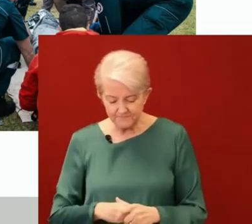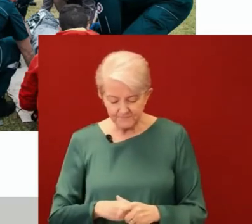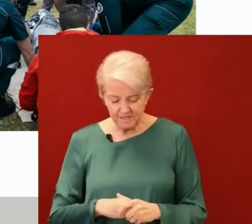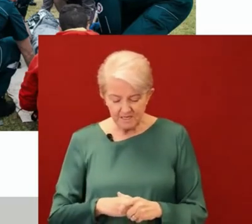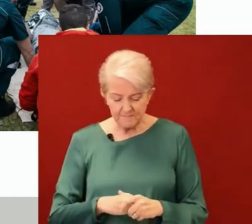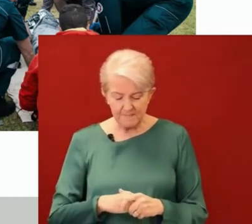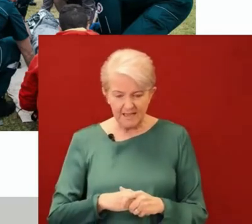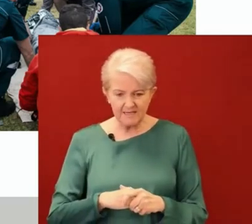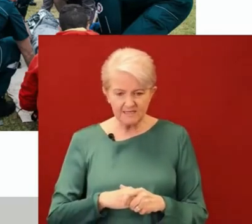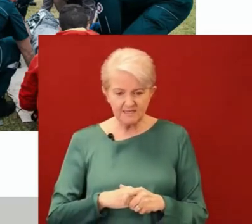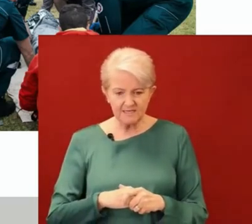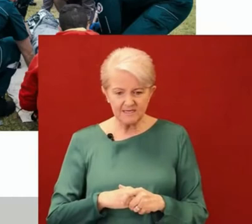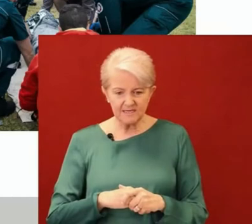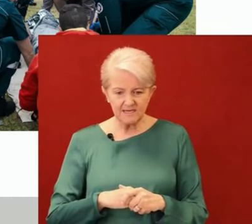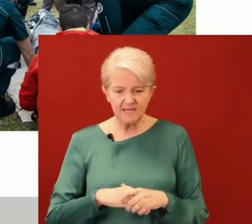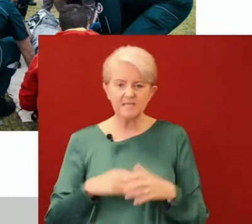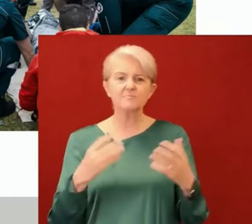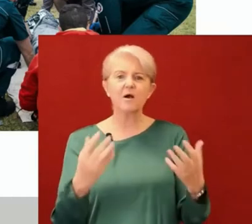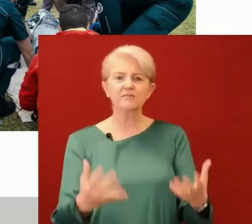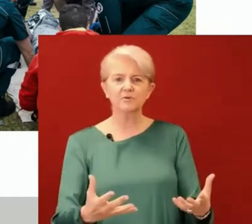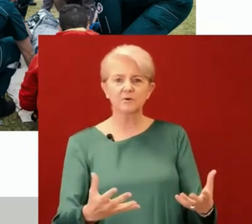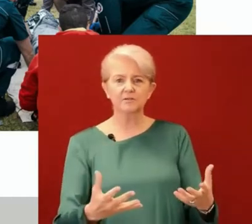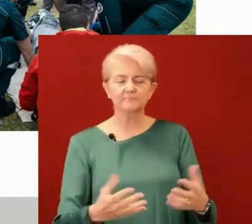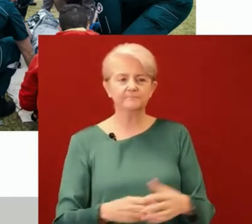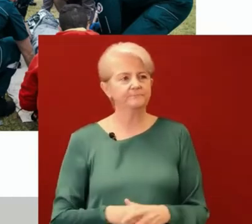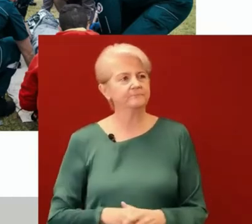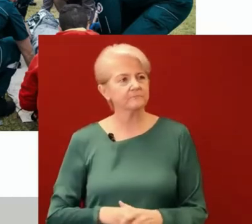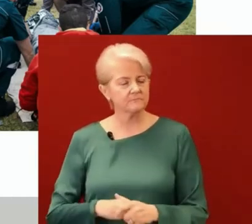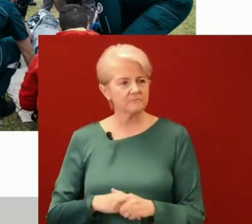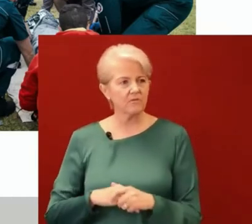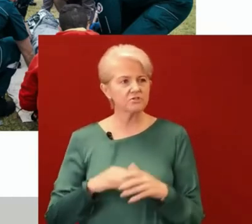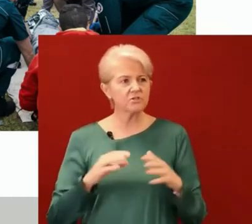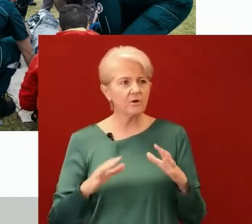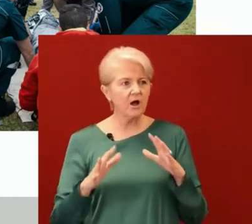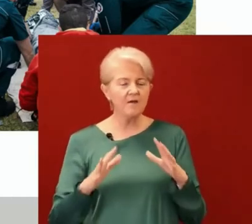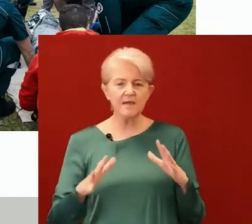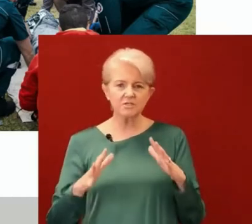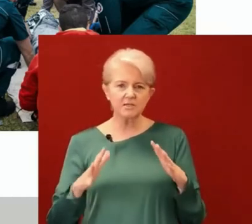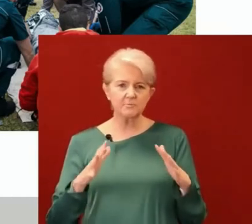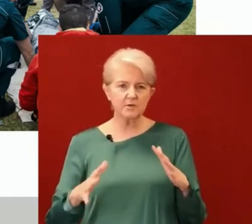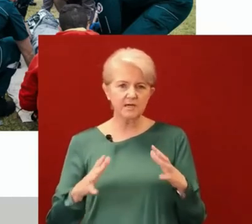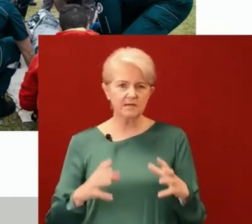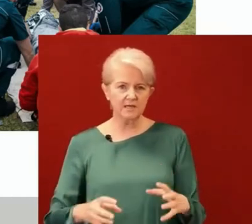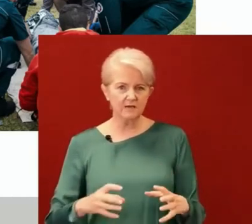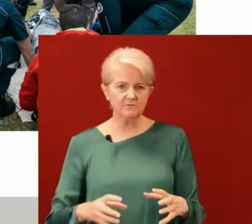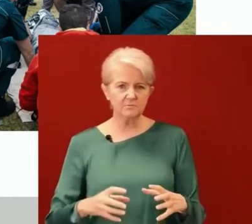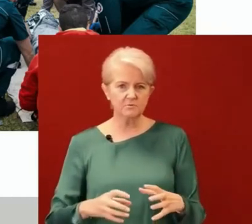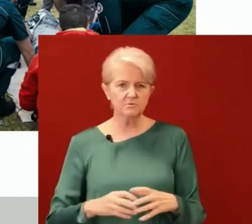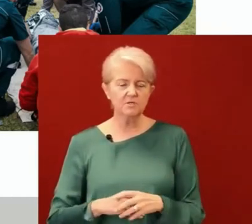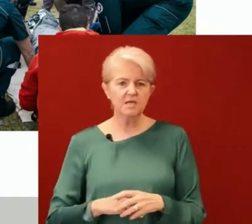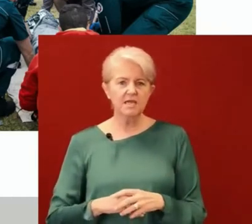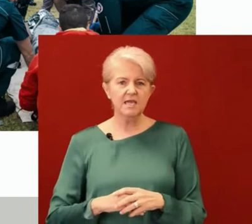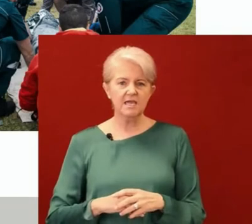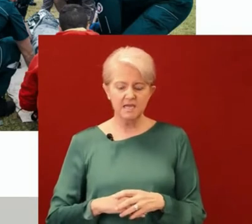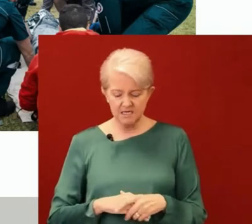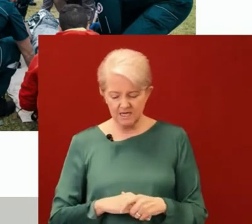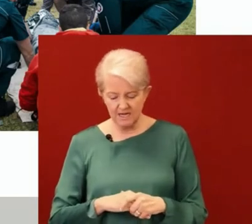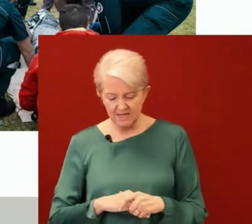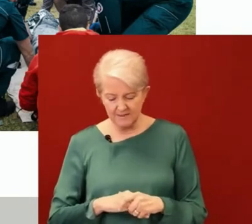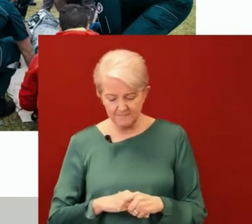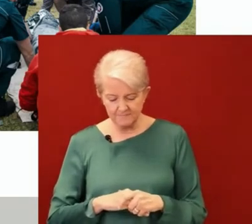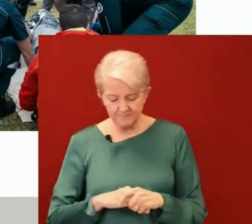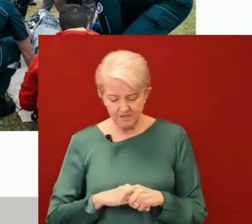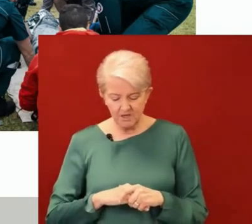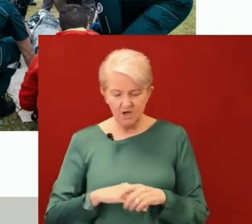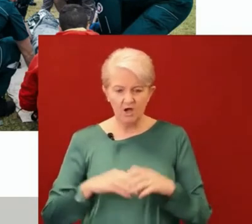that. But here's my view on it. So I'm actually pretty uncomfortable in